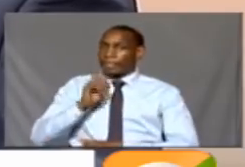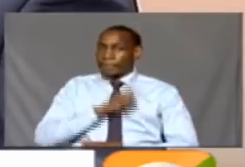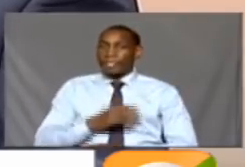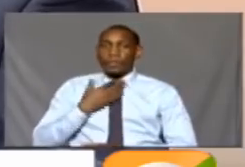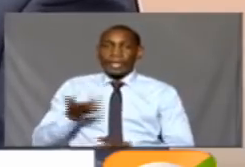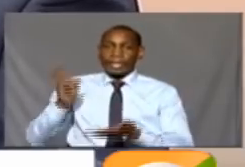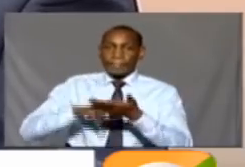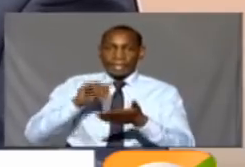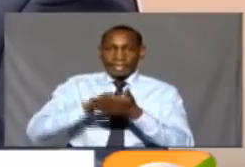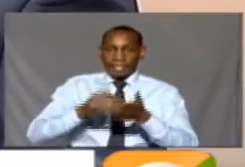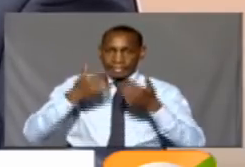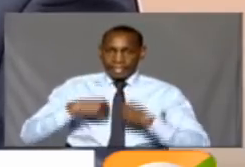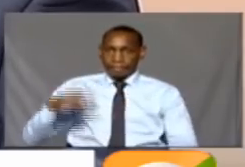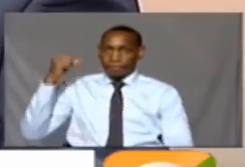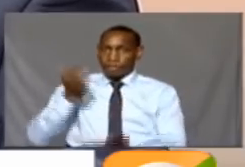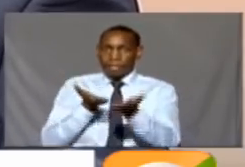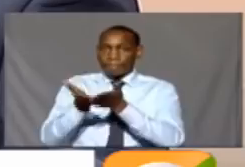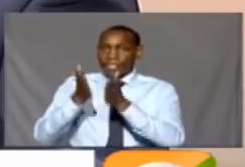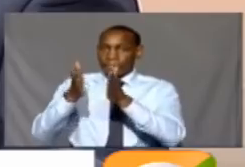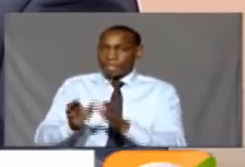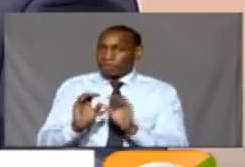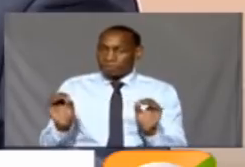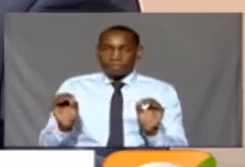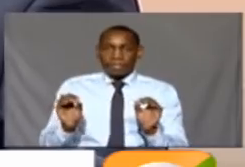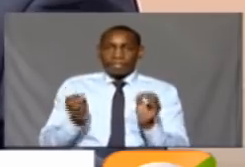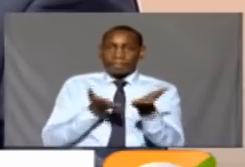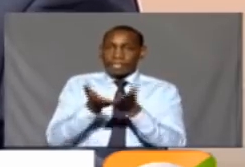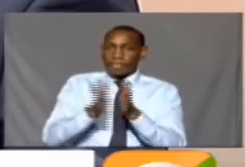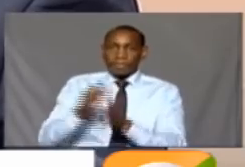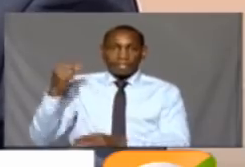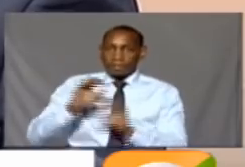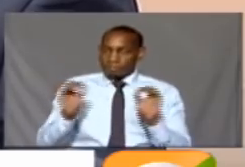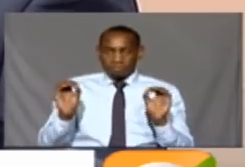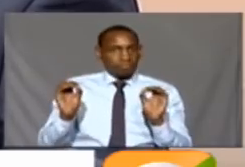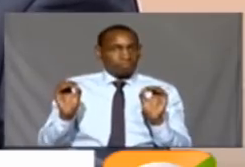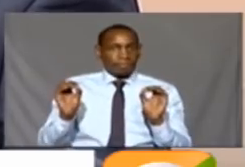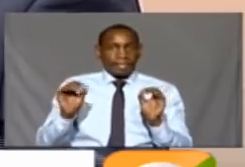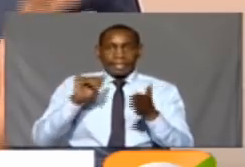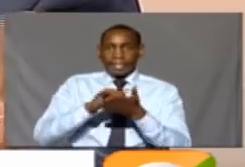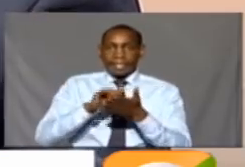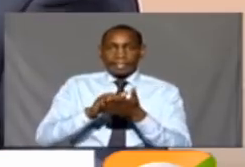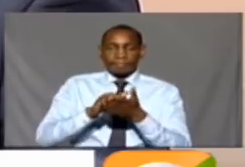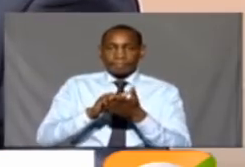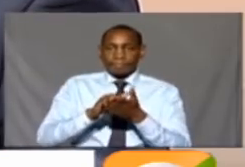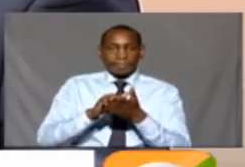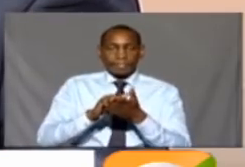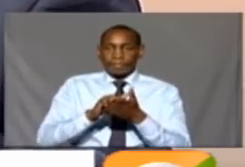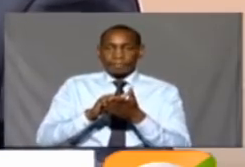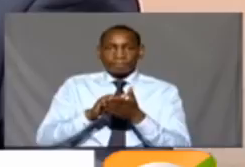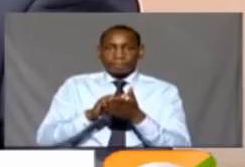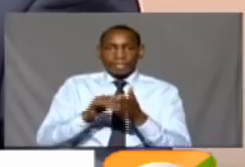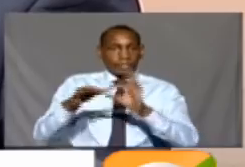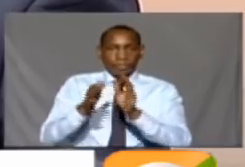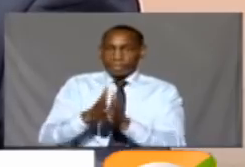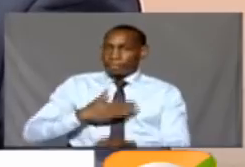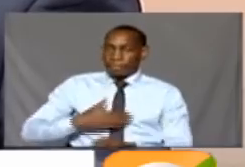I am not a gold trader. I've never traded in gold, and it's a known issue in my life, and it has no bearing whatsoever. So in what you I